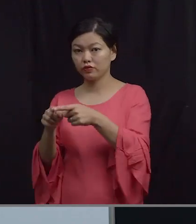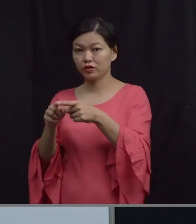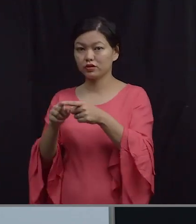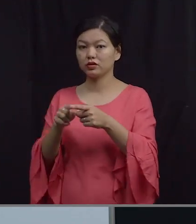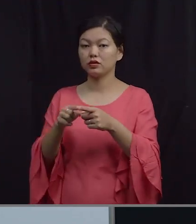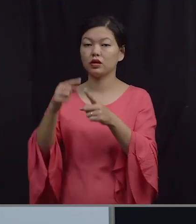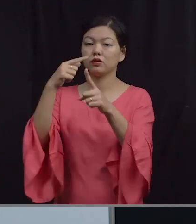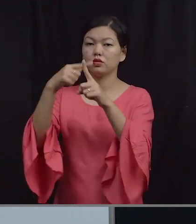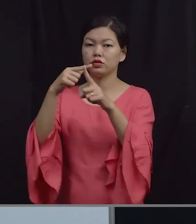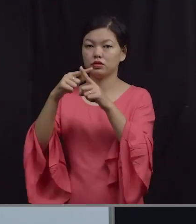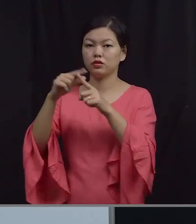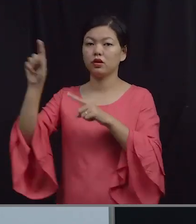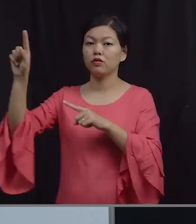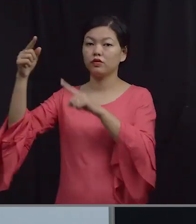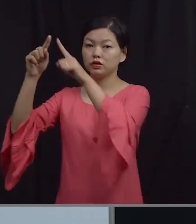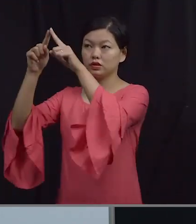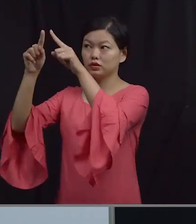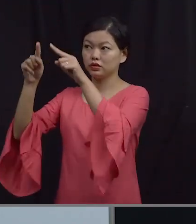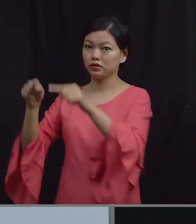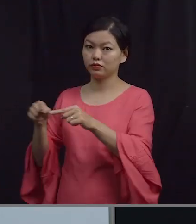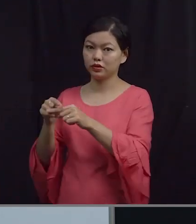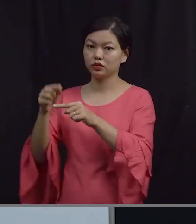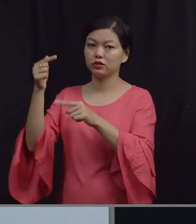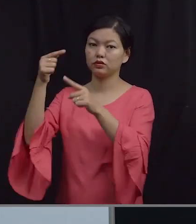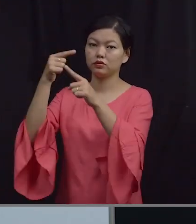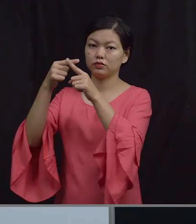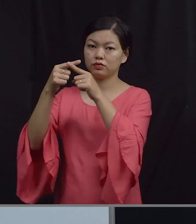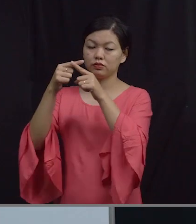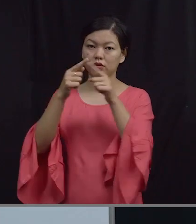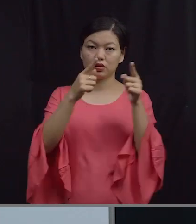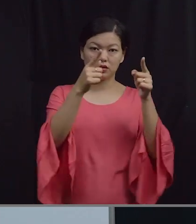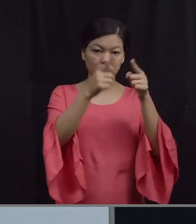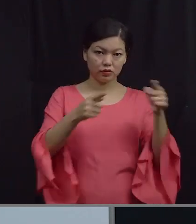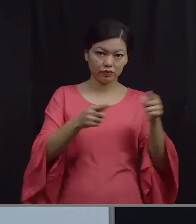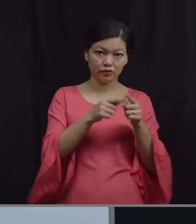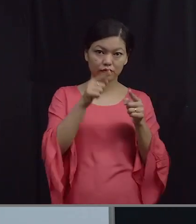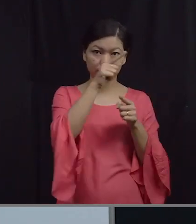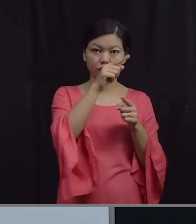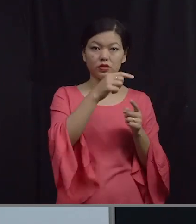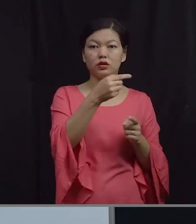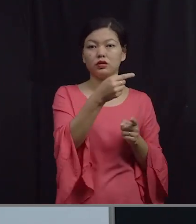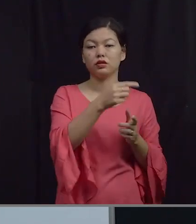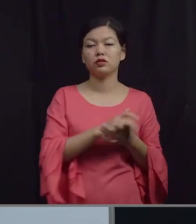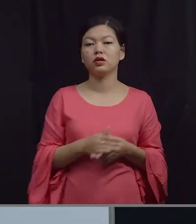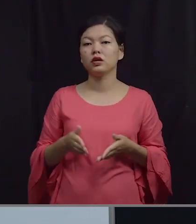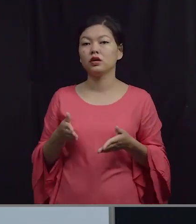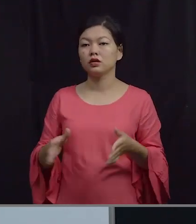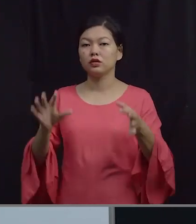what? Positive. Okay, so here, so power of lenses in contact, so I will combine two